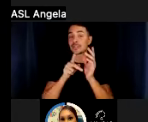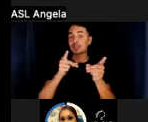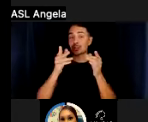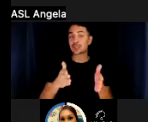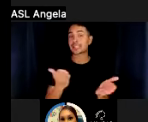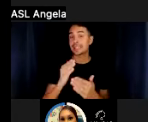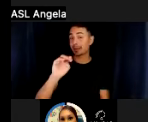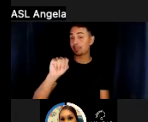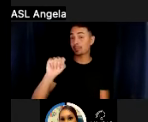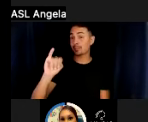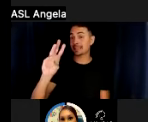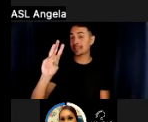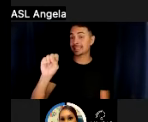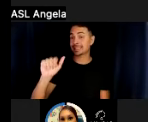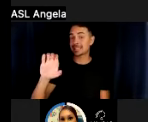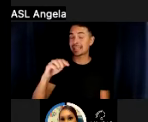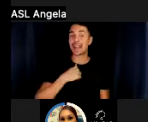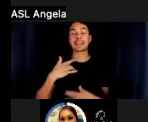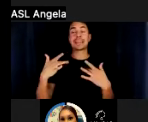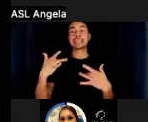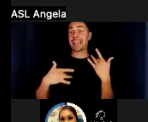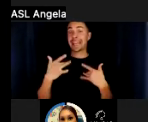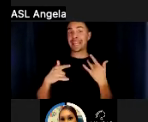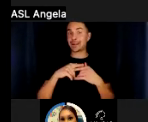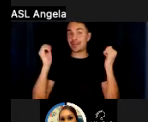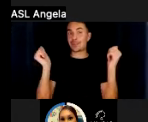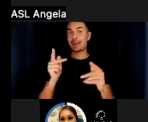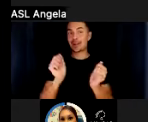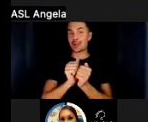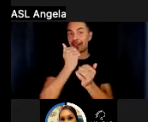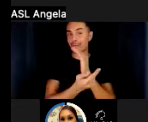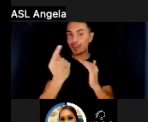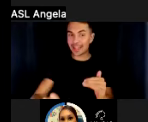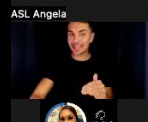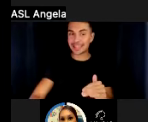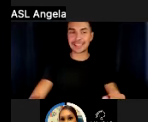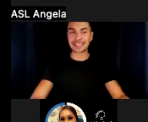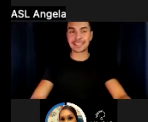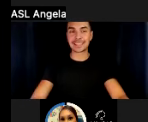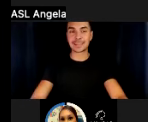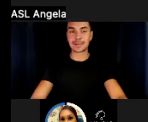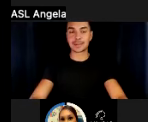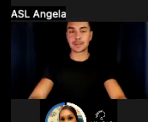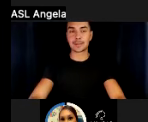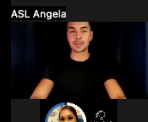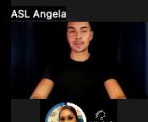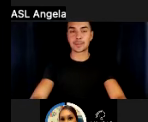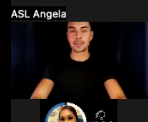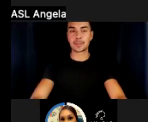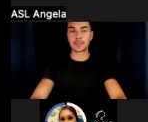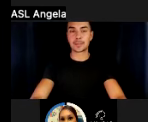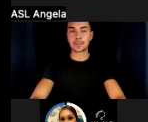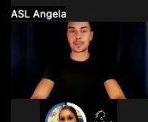MUSAC, and I am so excited to be back with you all today. We have a lot of information to